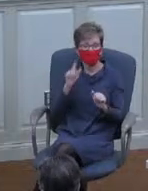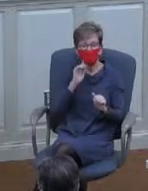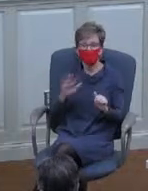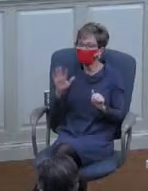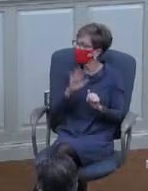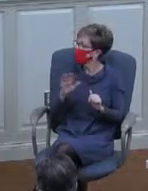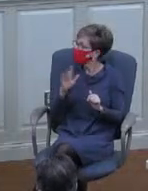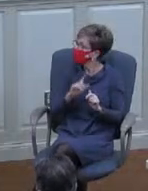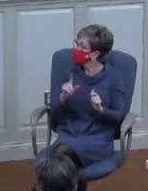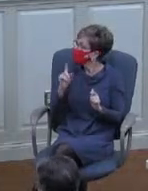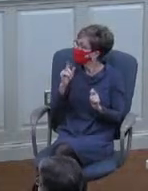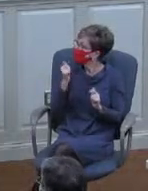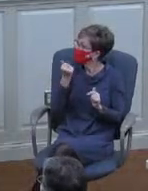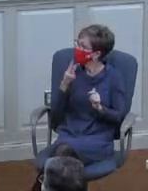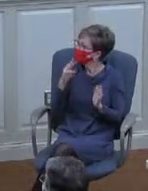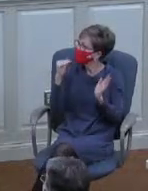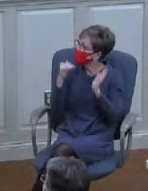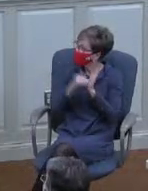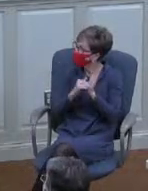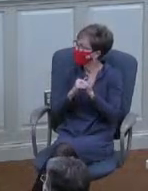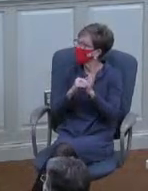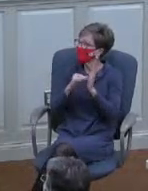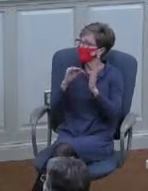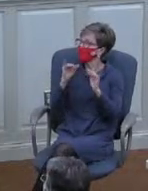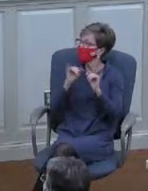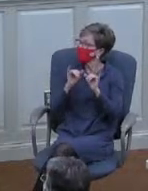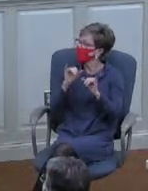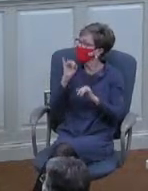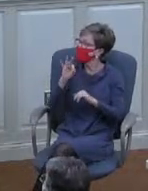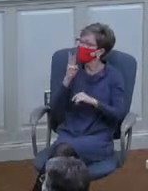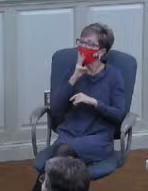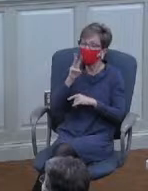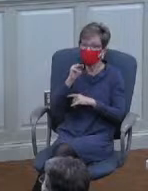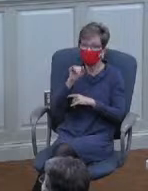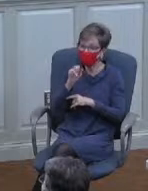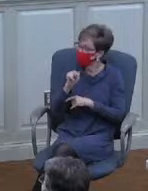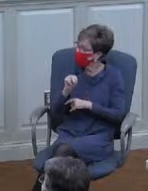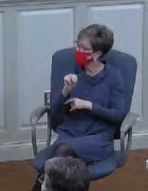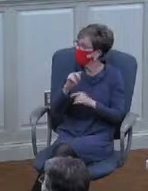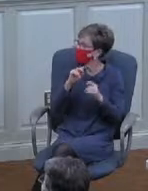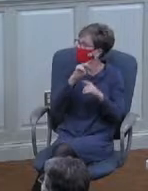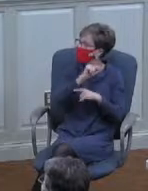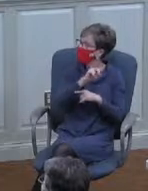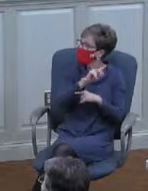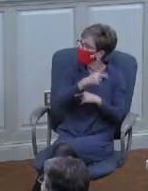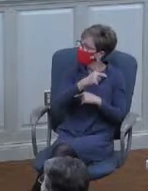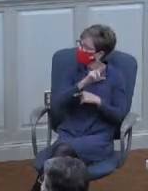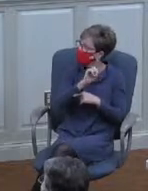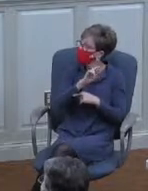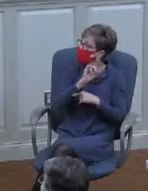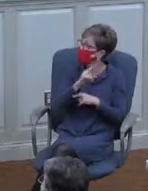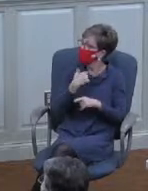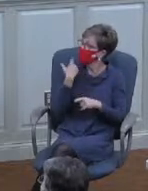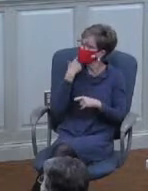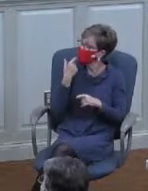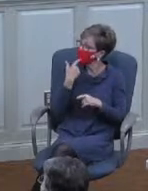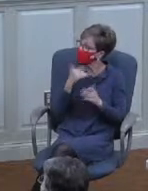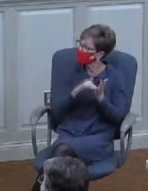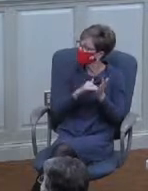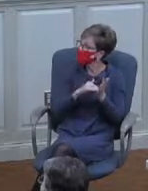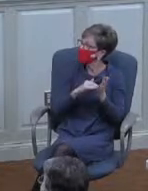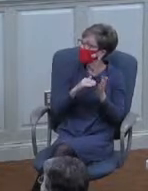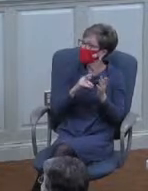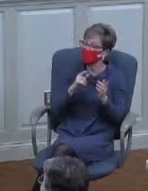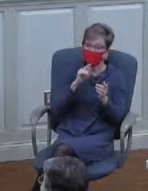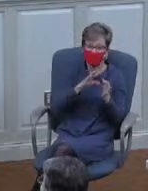linear feet of 12-inch water main connecting to the Tuggle Road project that I mentioned before. We just had a pre-con meeting for